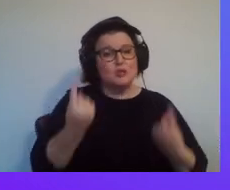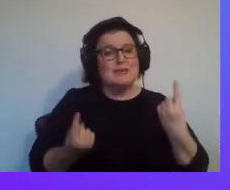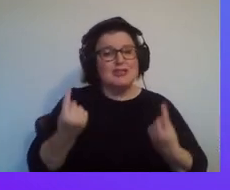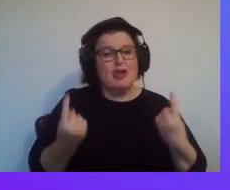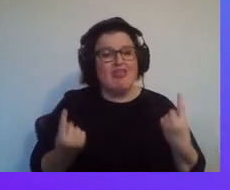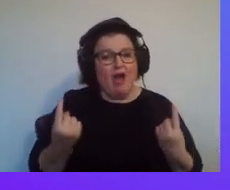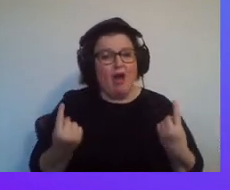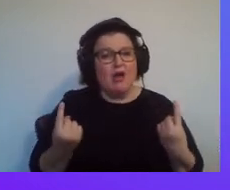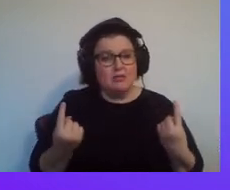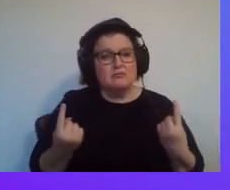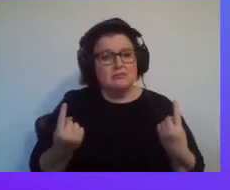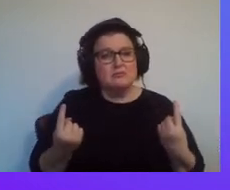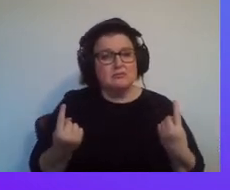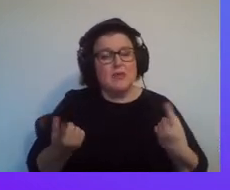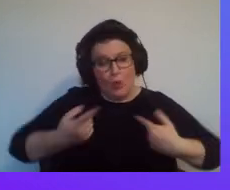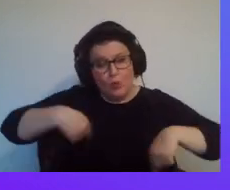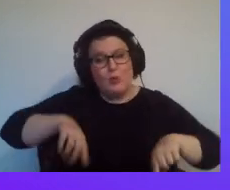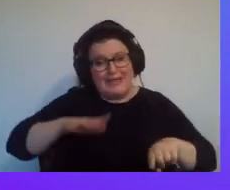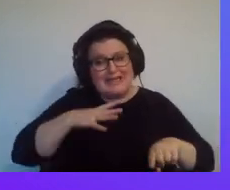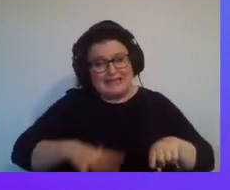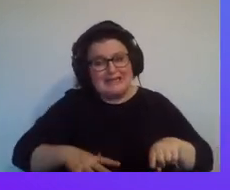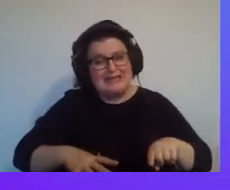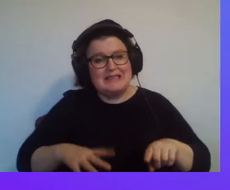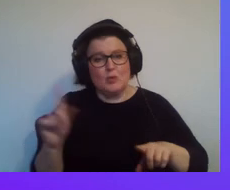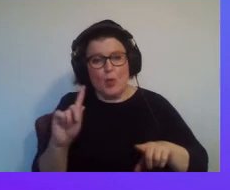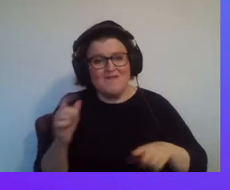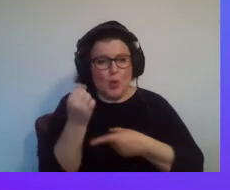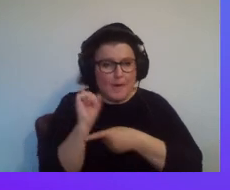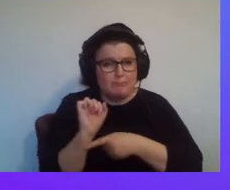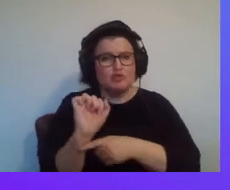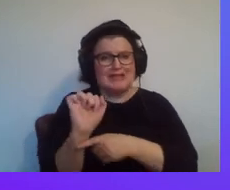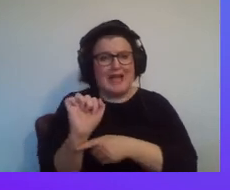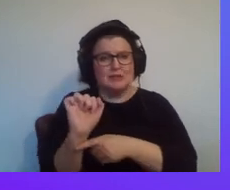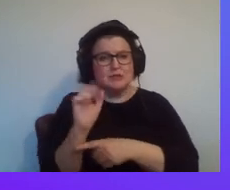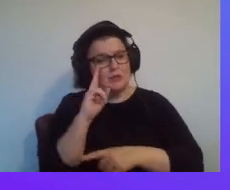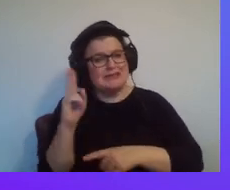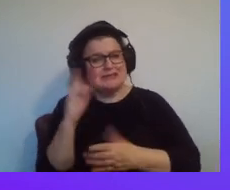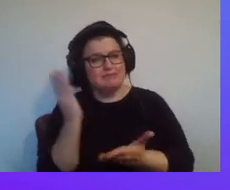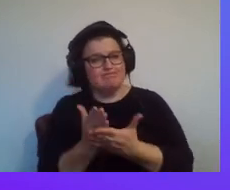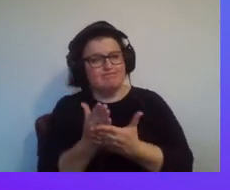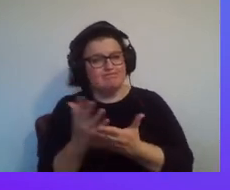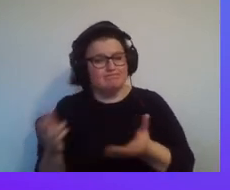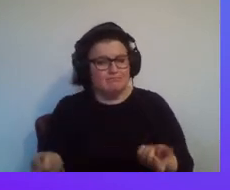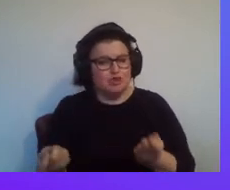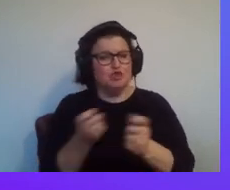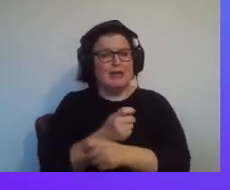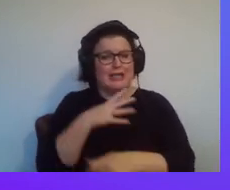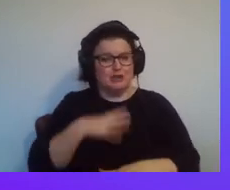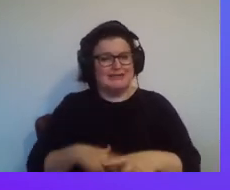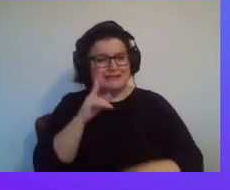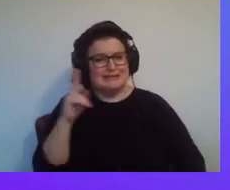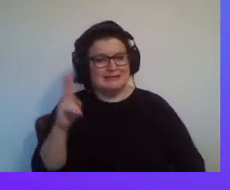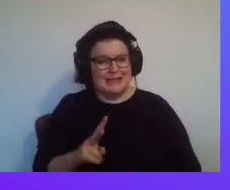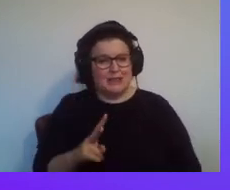saying, here's what we need to protect ourselves and our communities, then we need to see those changes as well. And you know, the vaccine is